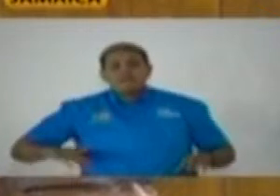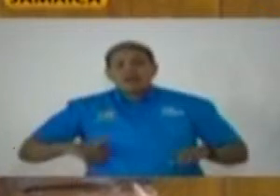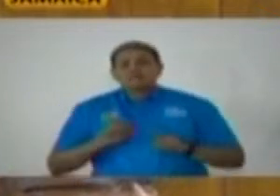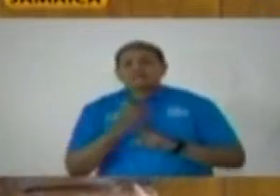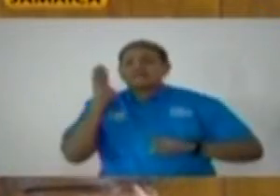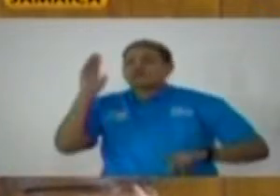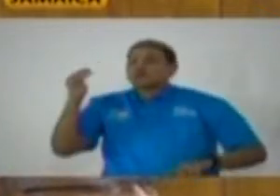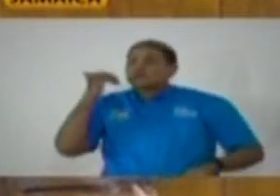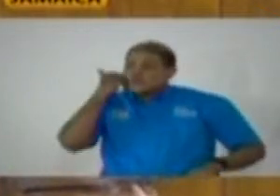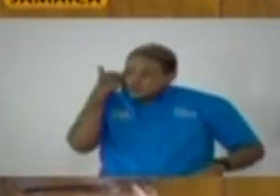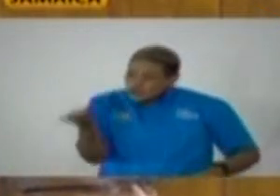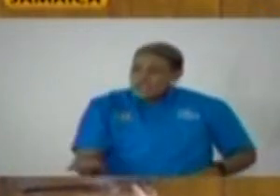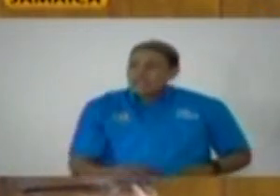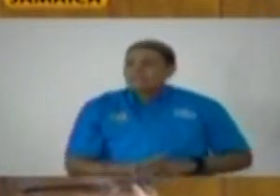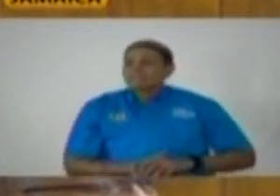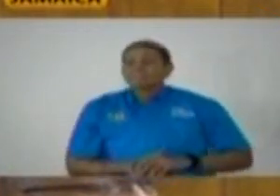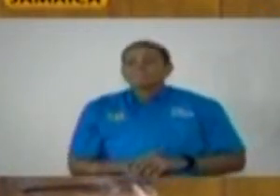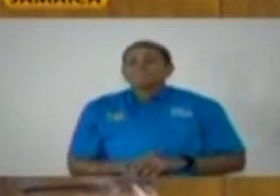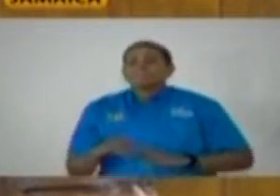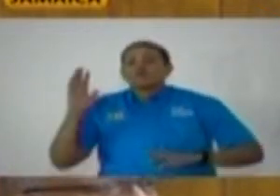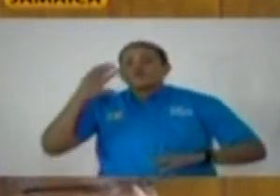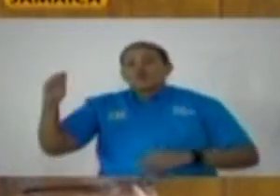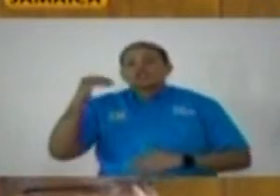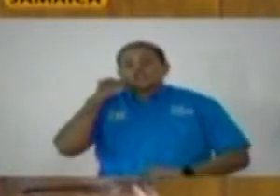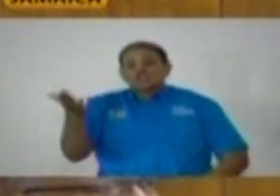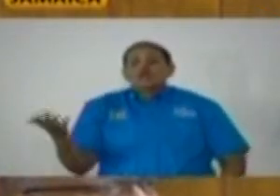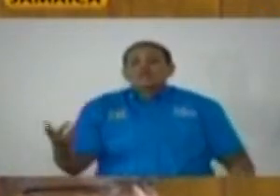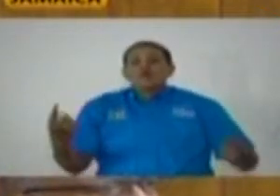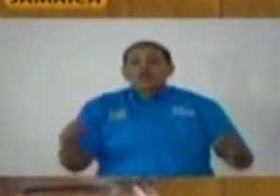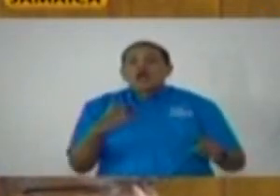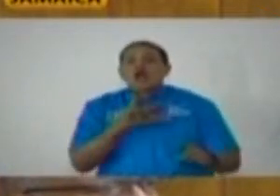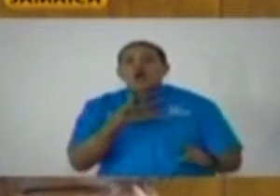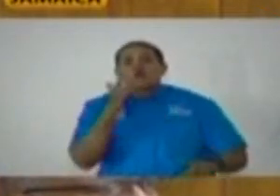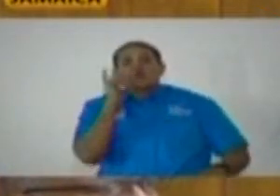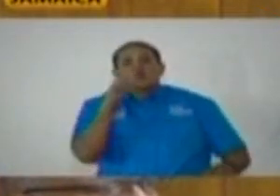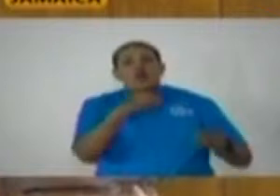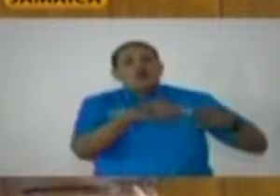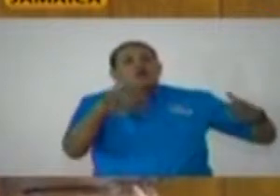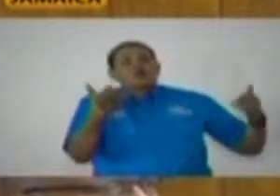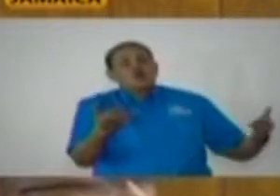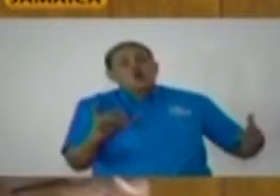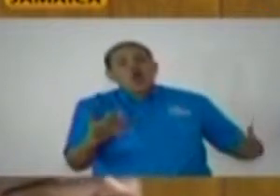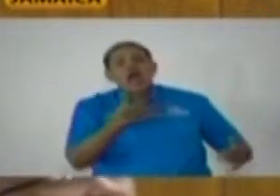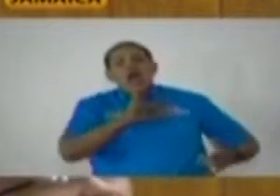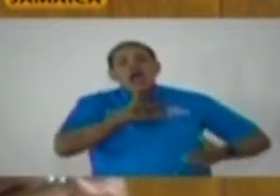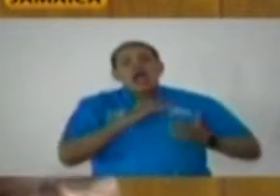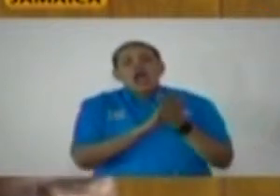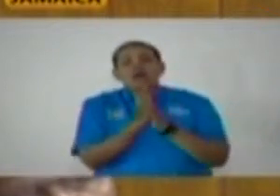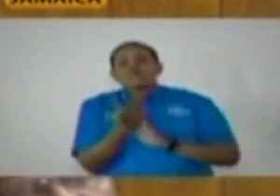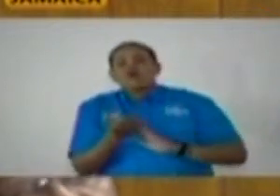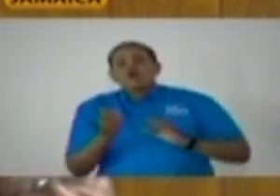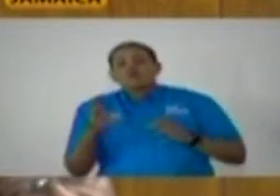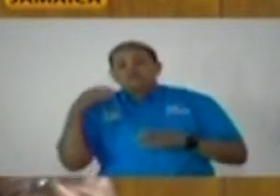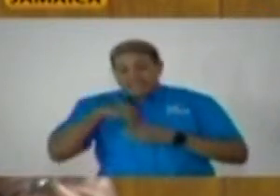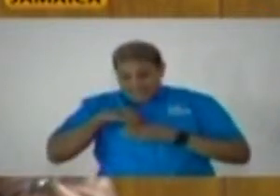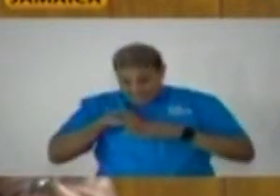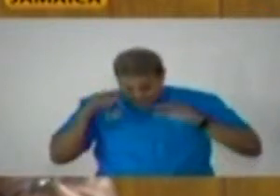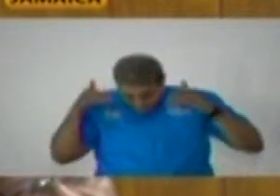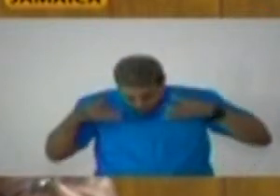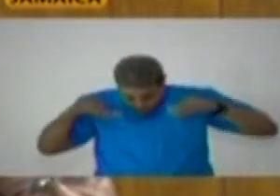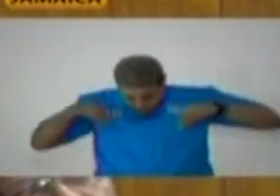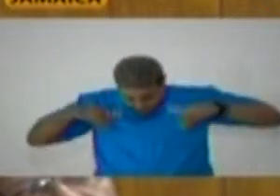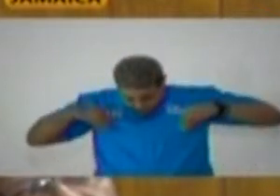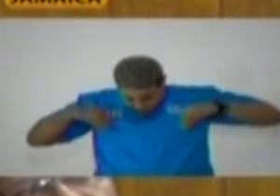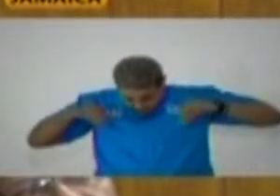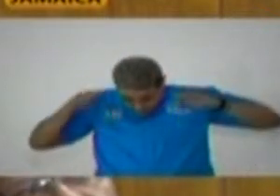would be ashamed. Would be ashamed of what HEART is right now. HEART has become so inwardly focused.